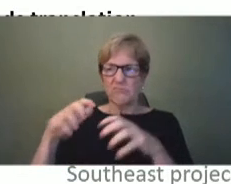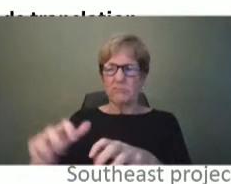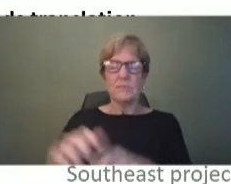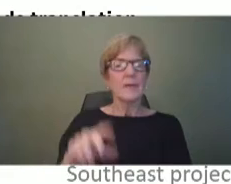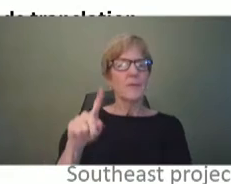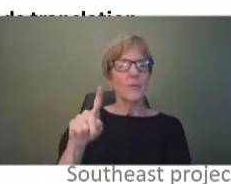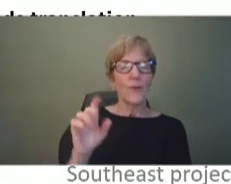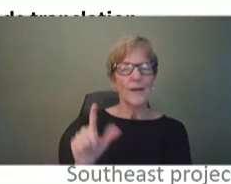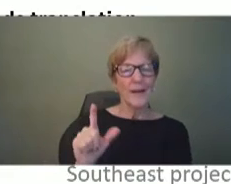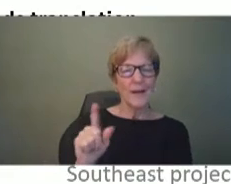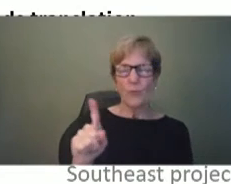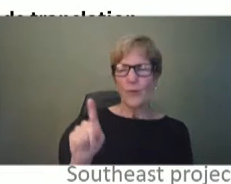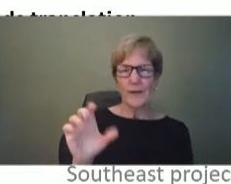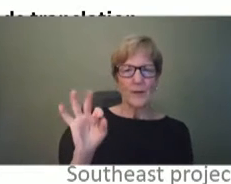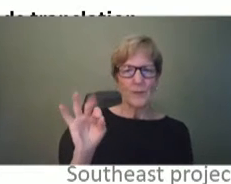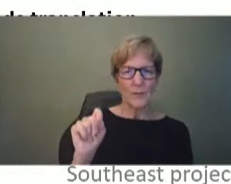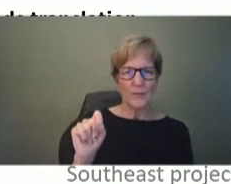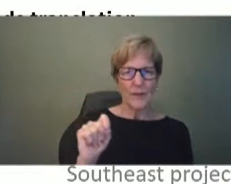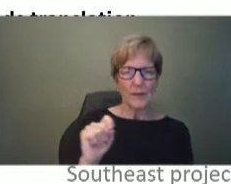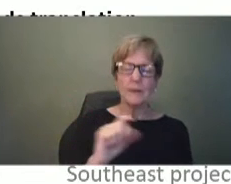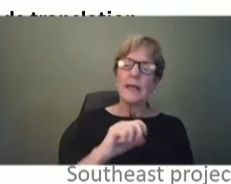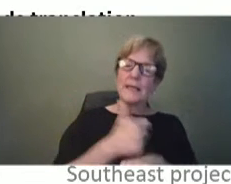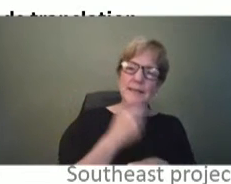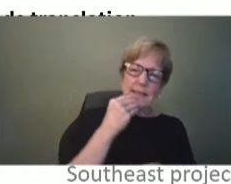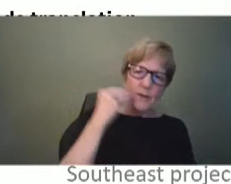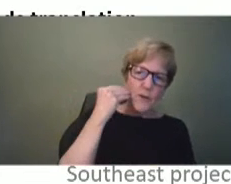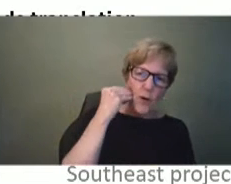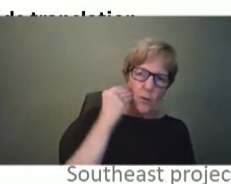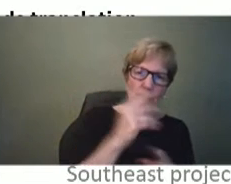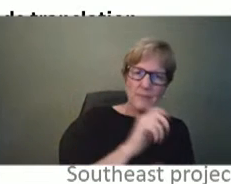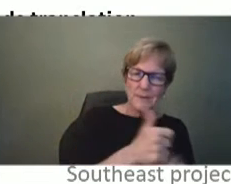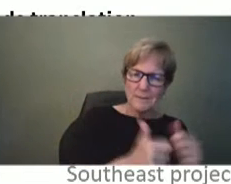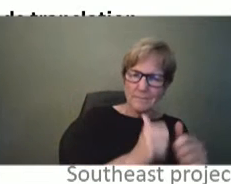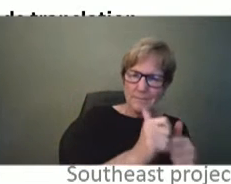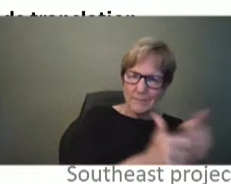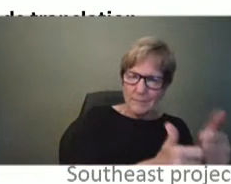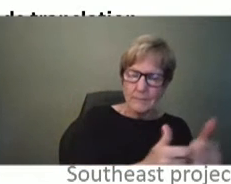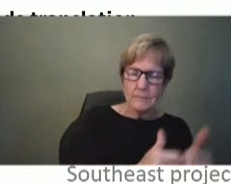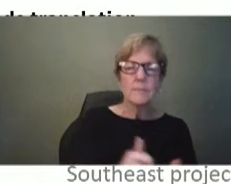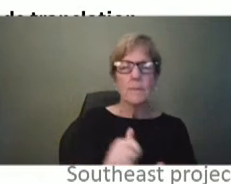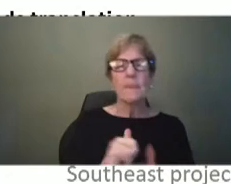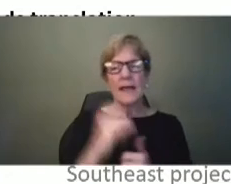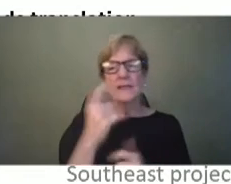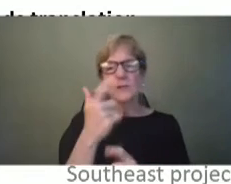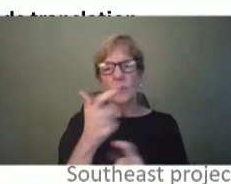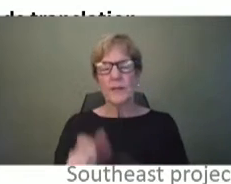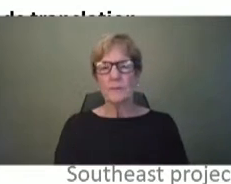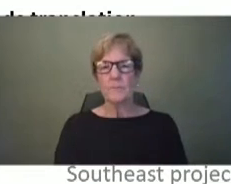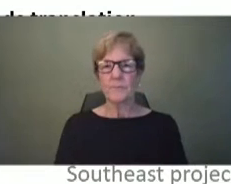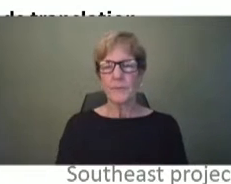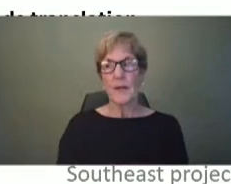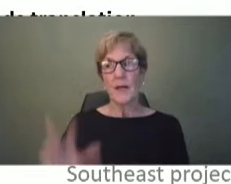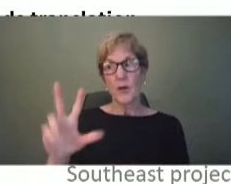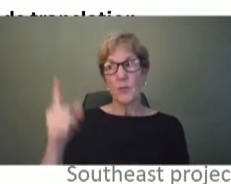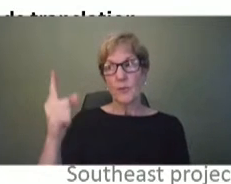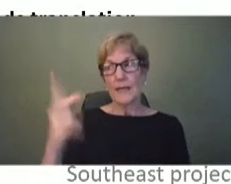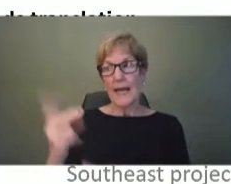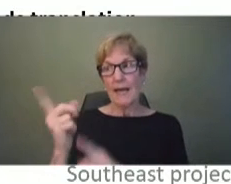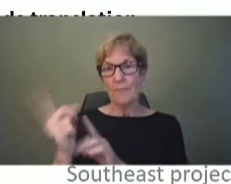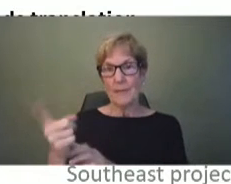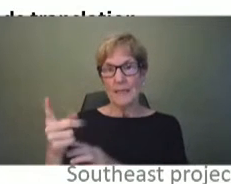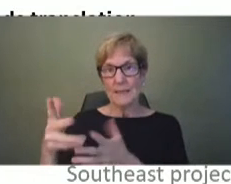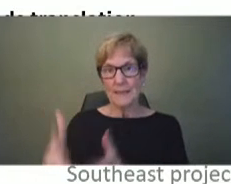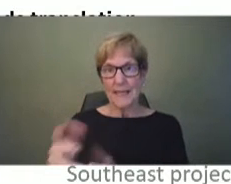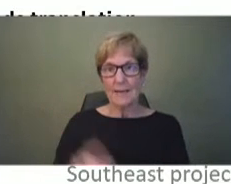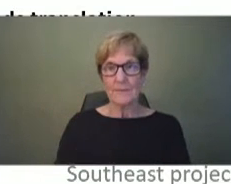so much closer to single family residential we're looking at 150 and so that's you know one of the big concerns so you have about 3 and a half minutes left and we